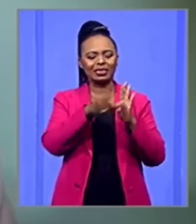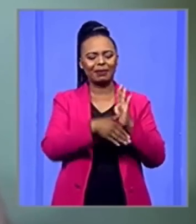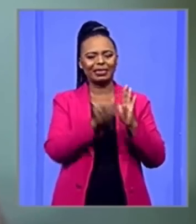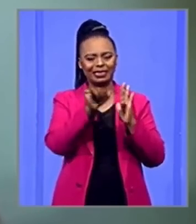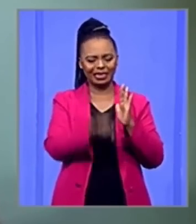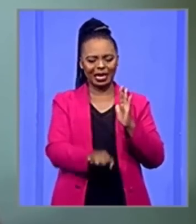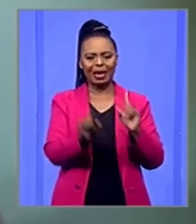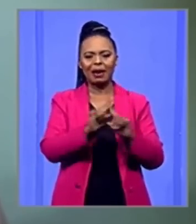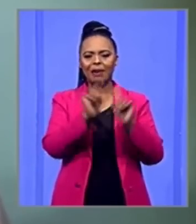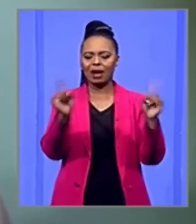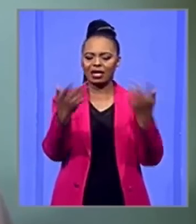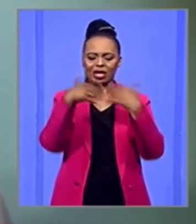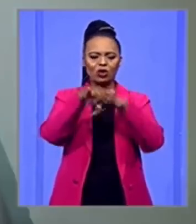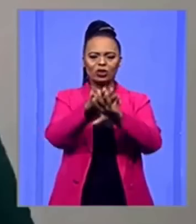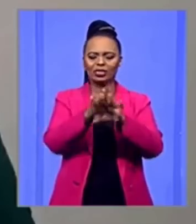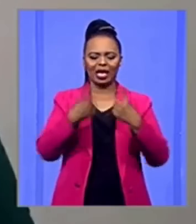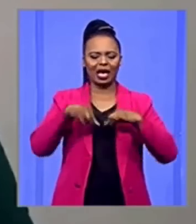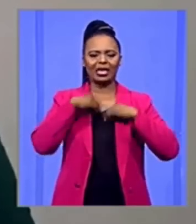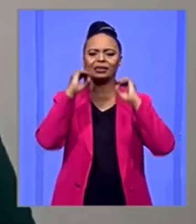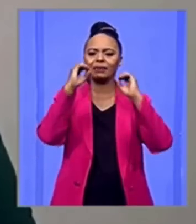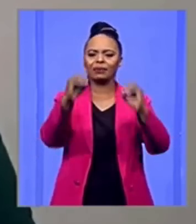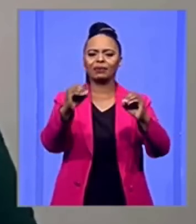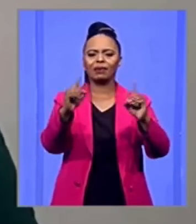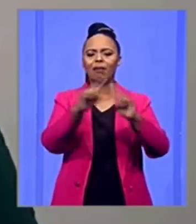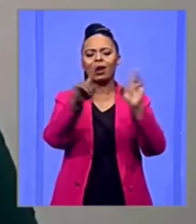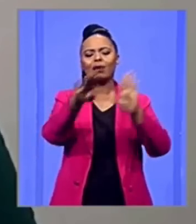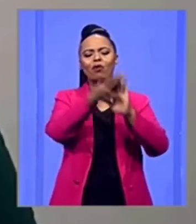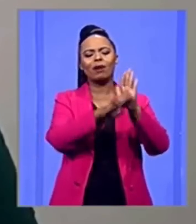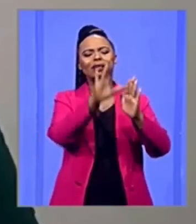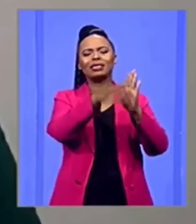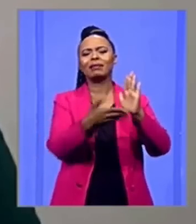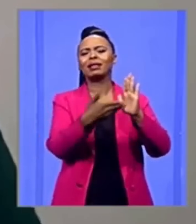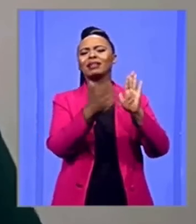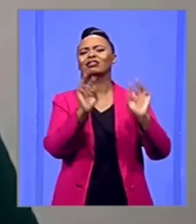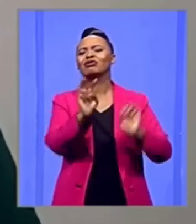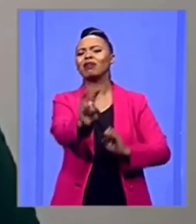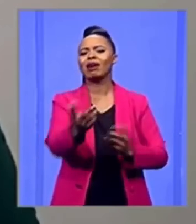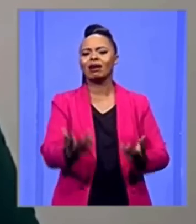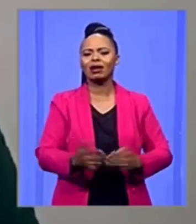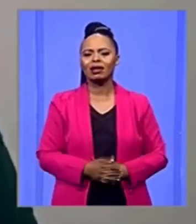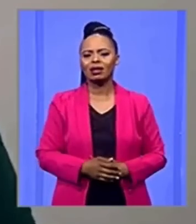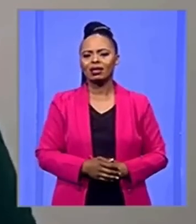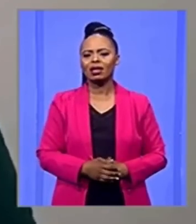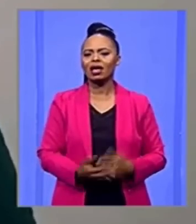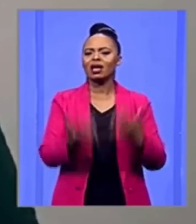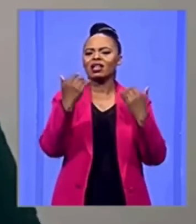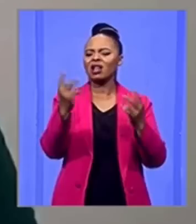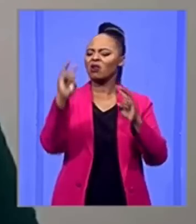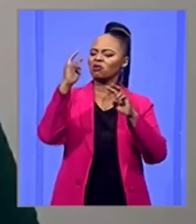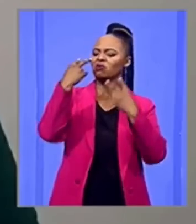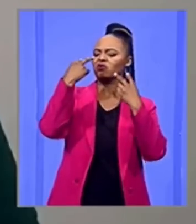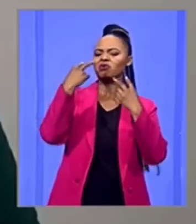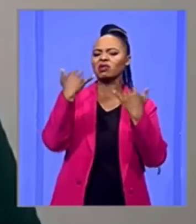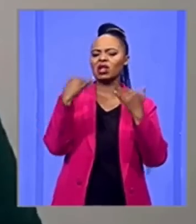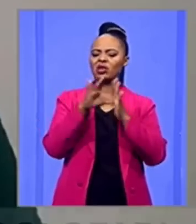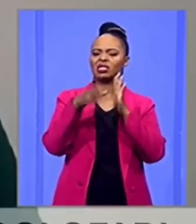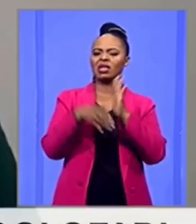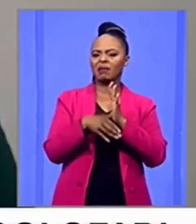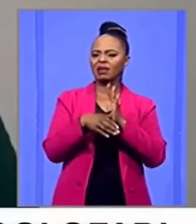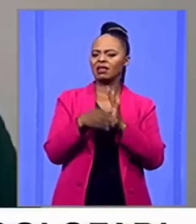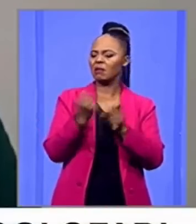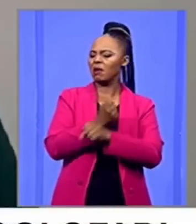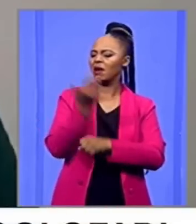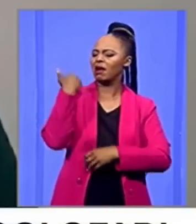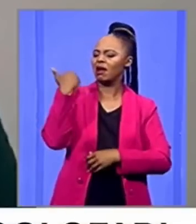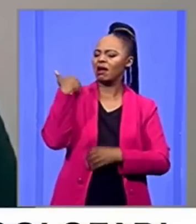be sekotlolo se kenyang gona kaofela. Before batho ba bona no bomi ba bona disability ya ka pele and